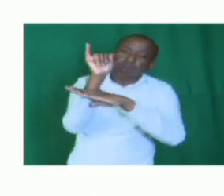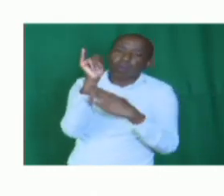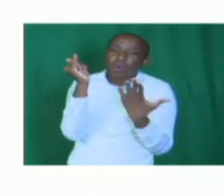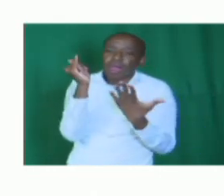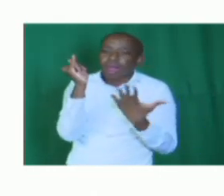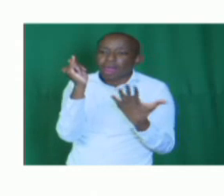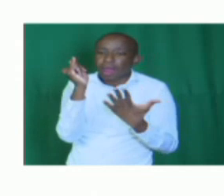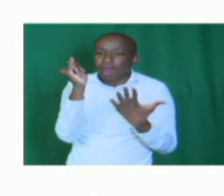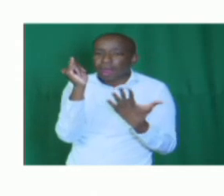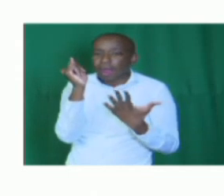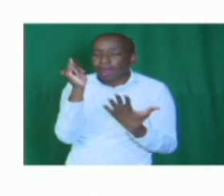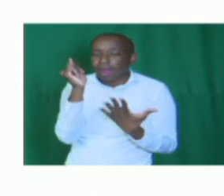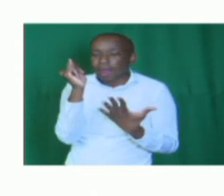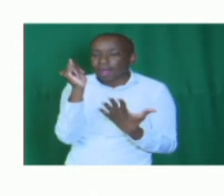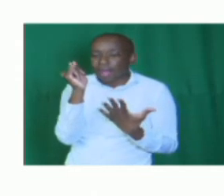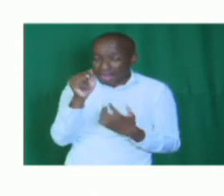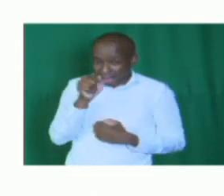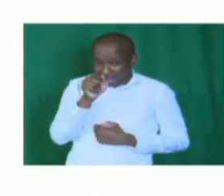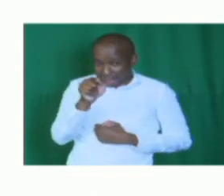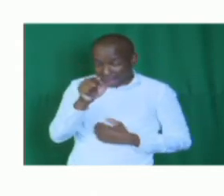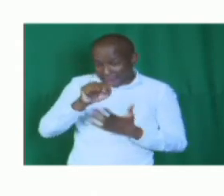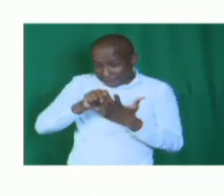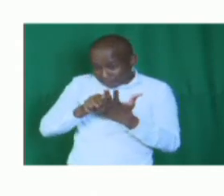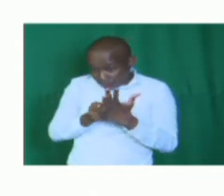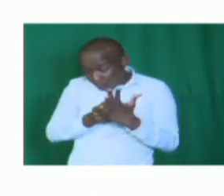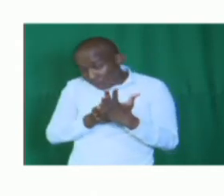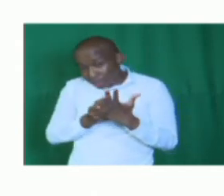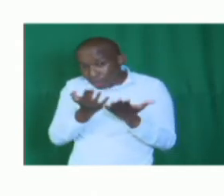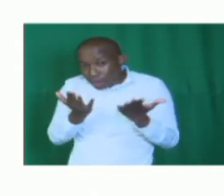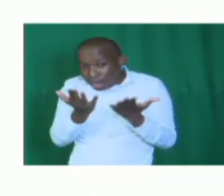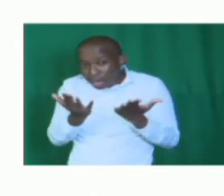y-axis at that point over there, which is at